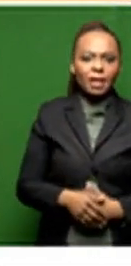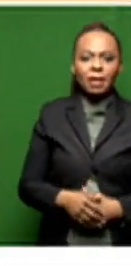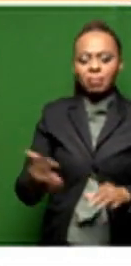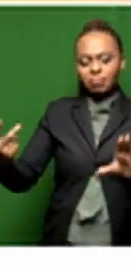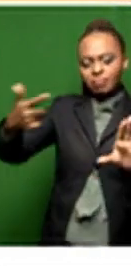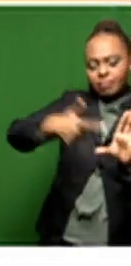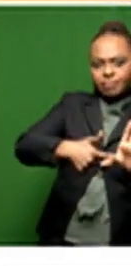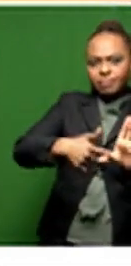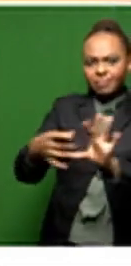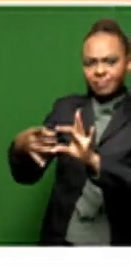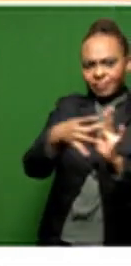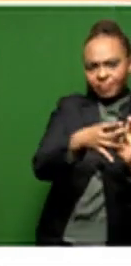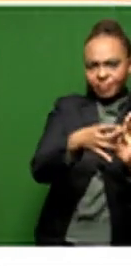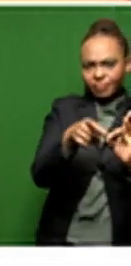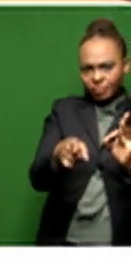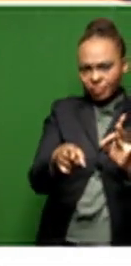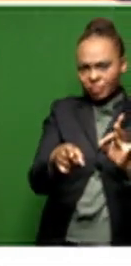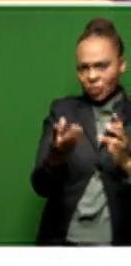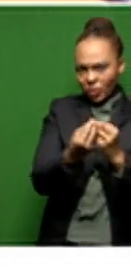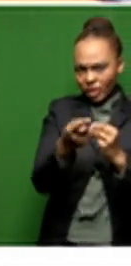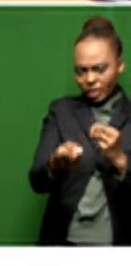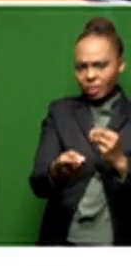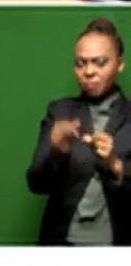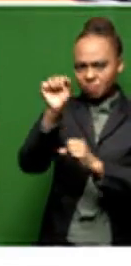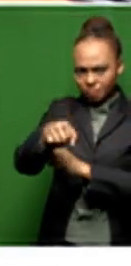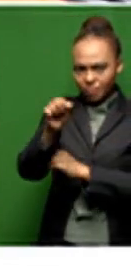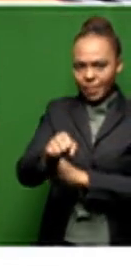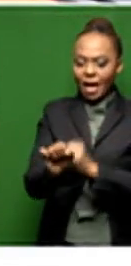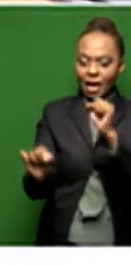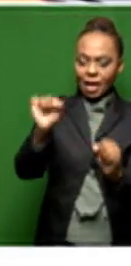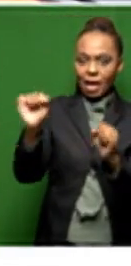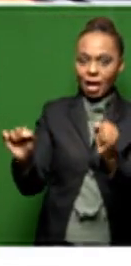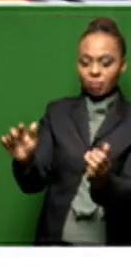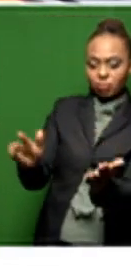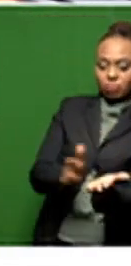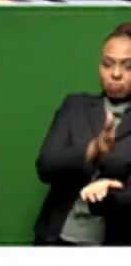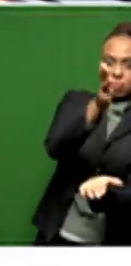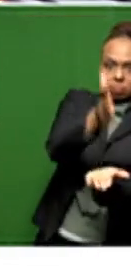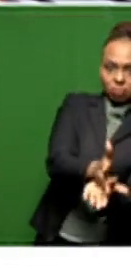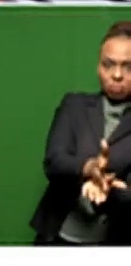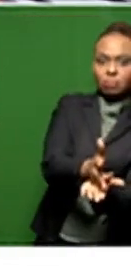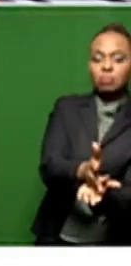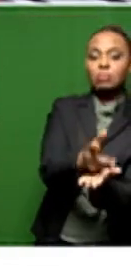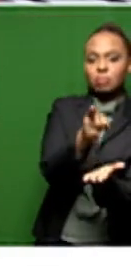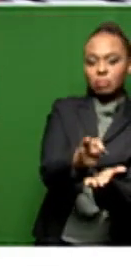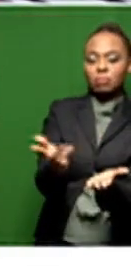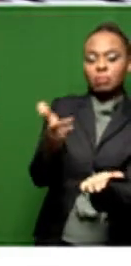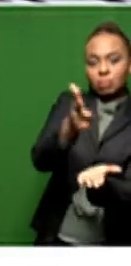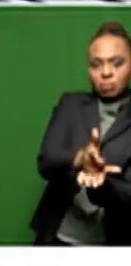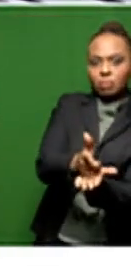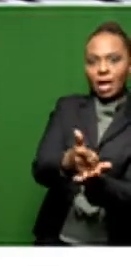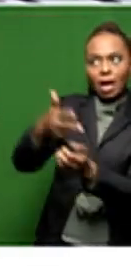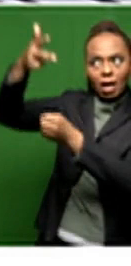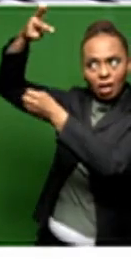itself? That is correct. So as soon as the vehicle arrives at the forecourt, Payment24